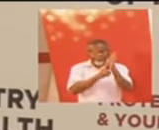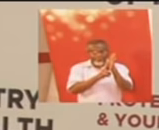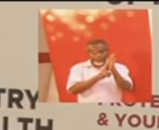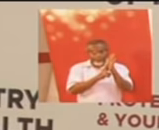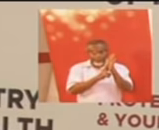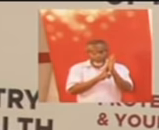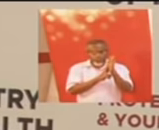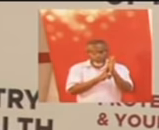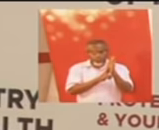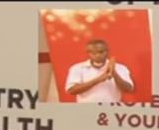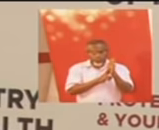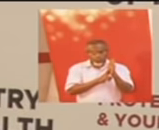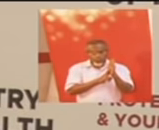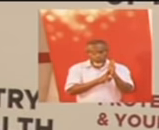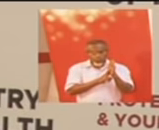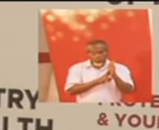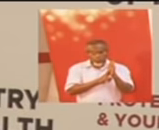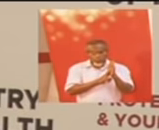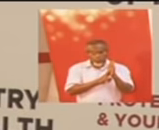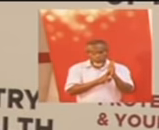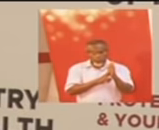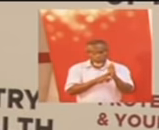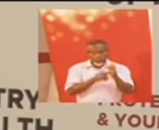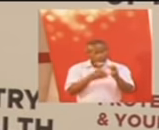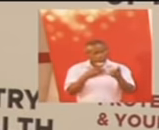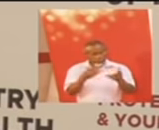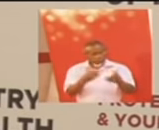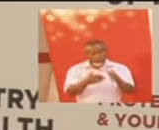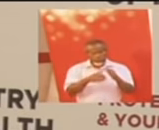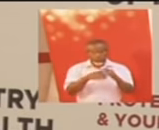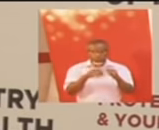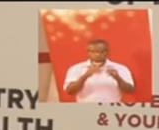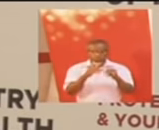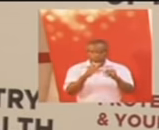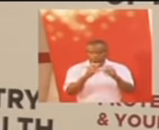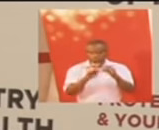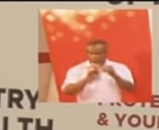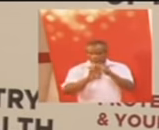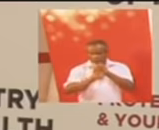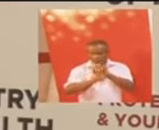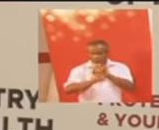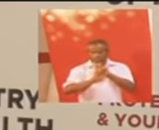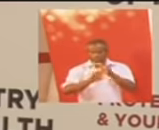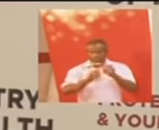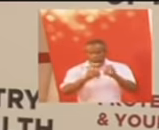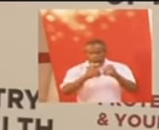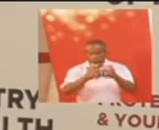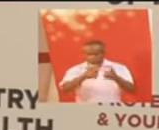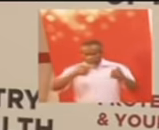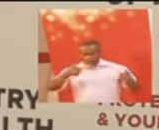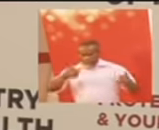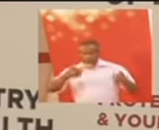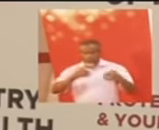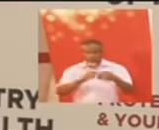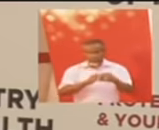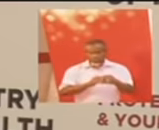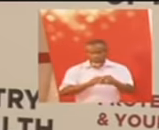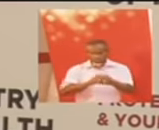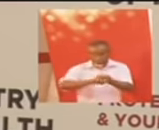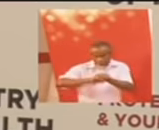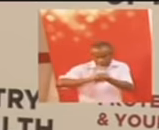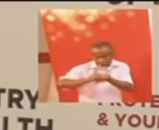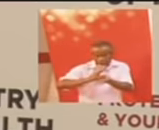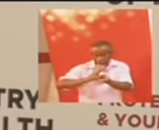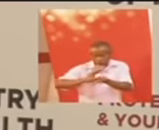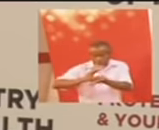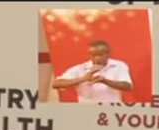the measures to reduce contact, and really in terms of social distancing, proper hand washing, sanitization,